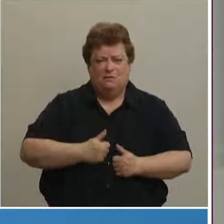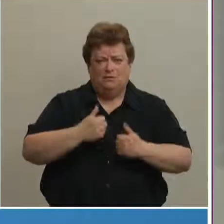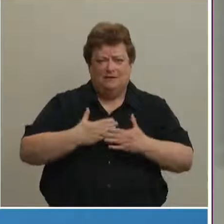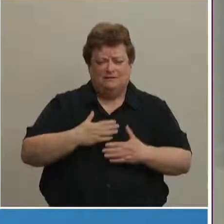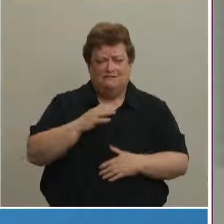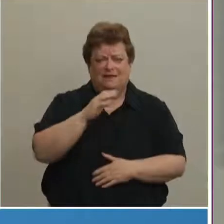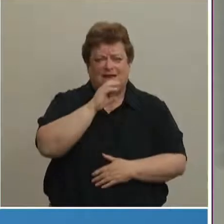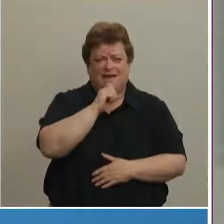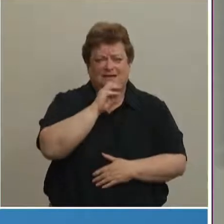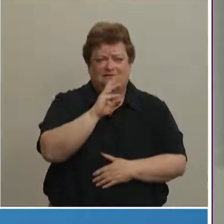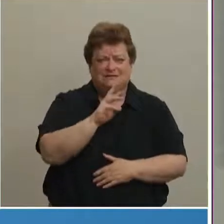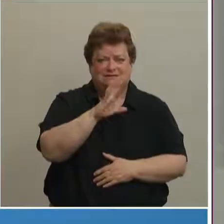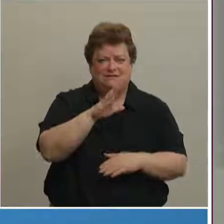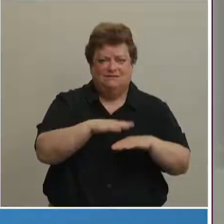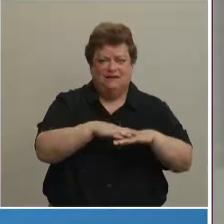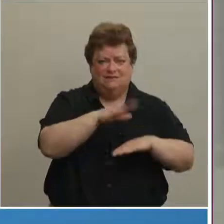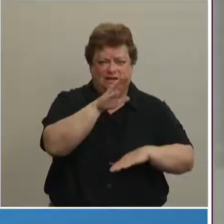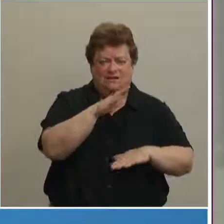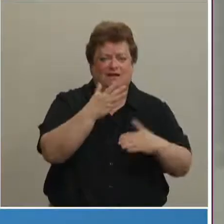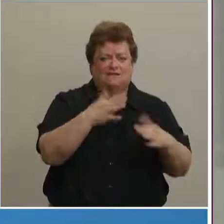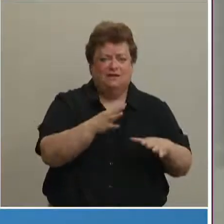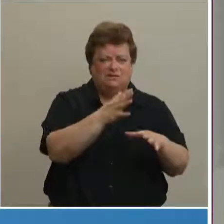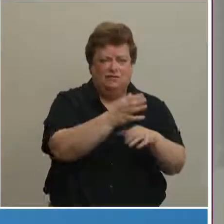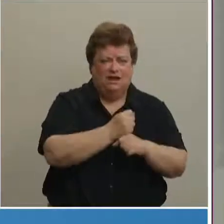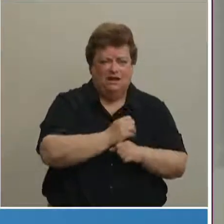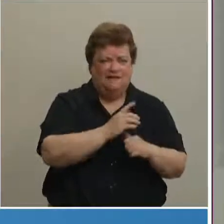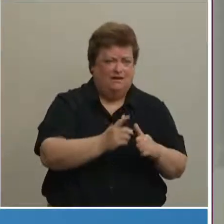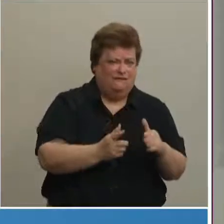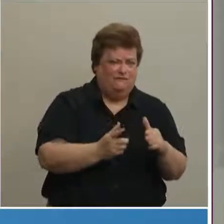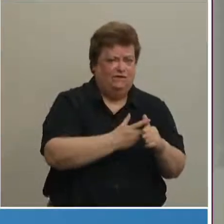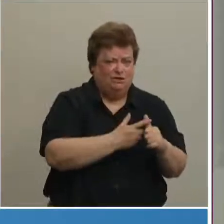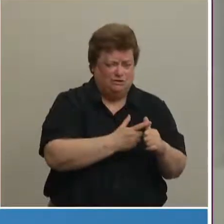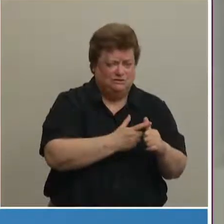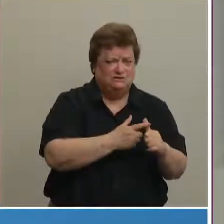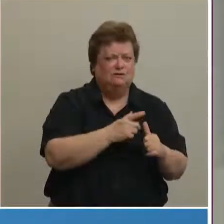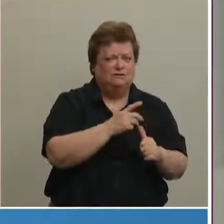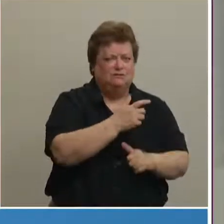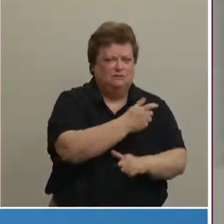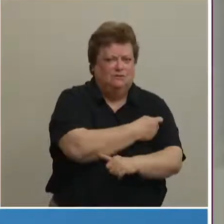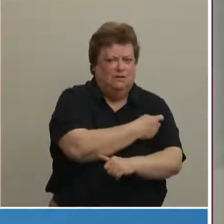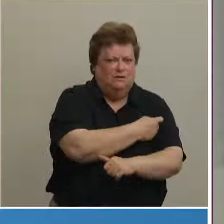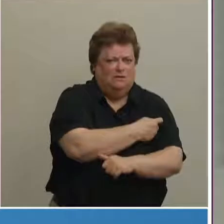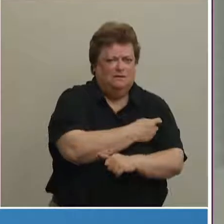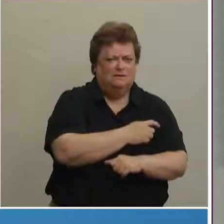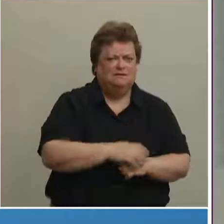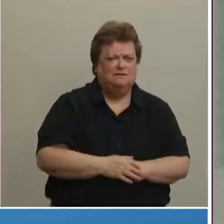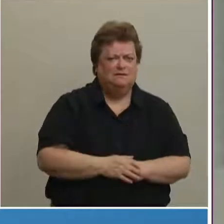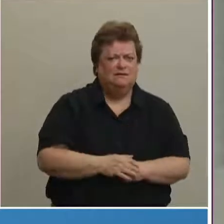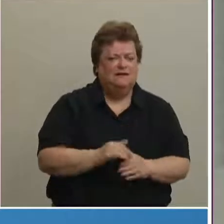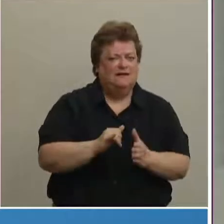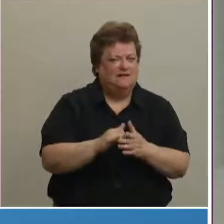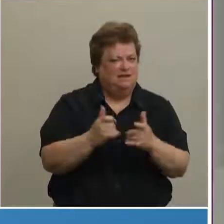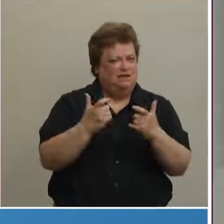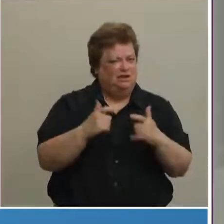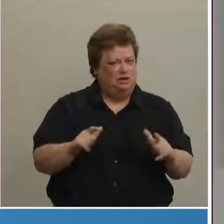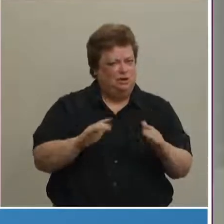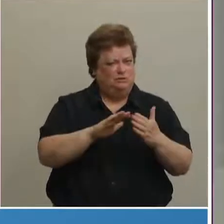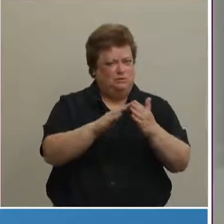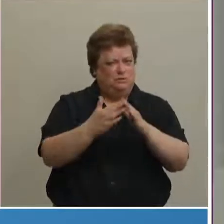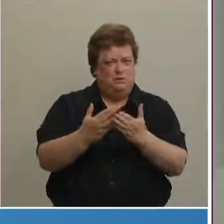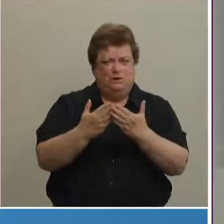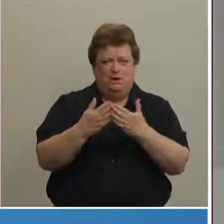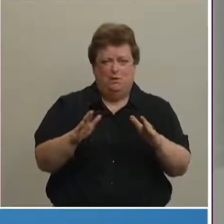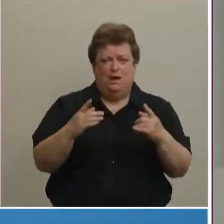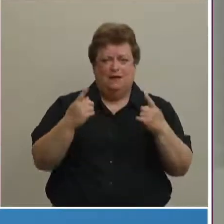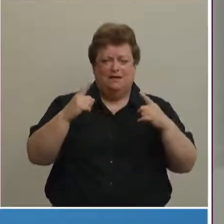aged 65 and older have now received at least the first dose of vaccine. This is both a huge community-wide